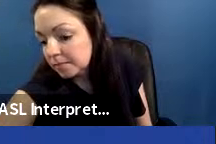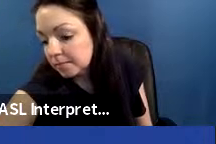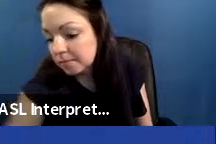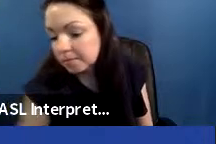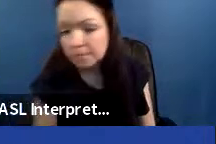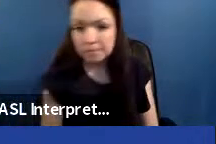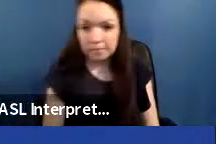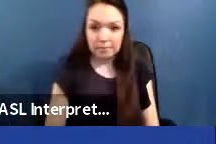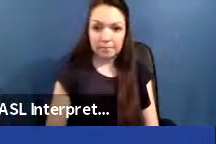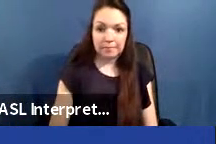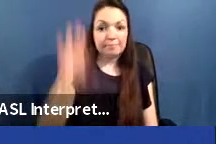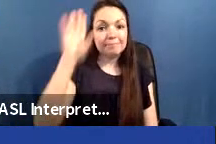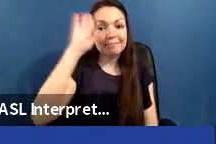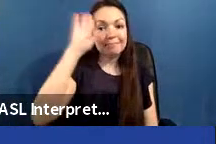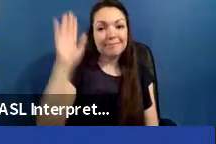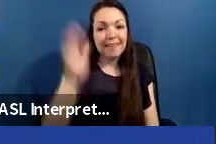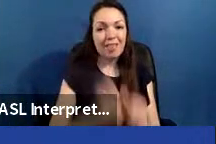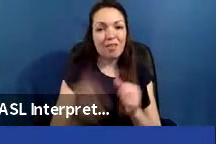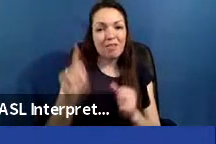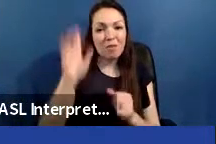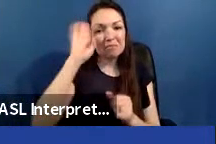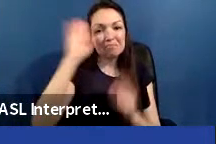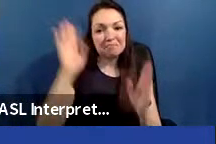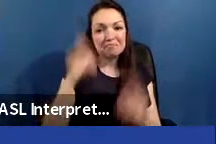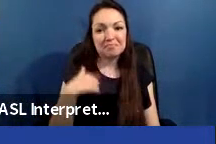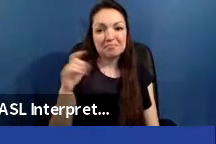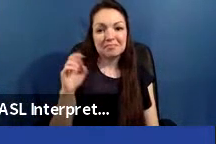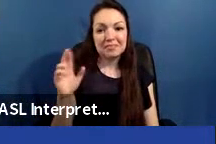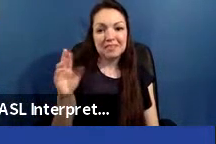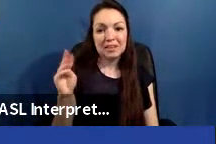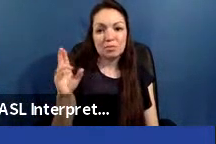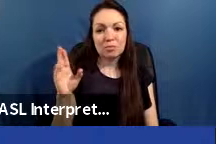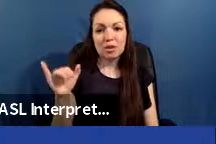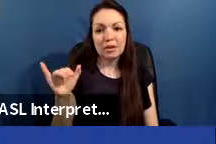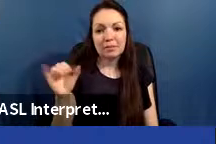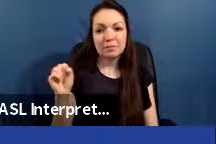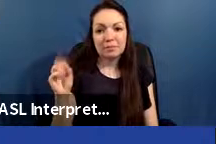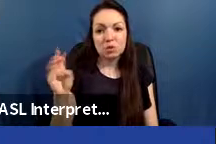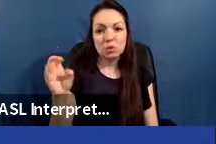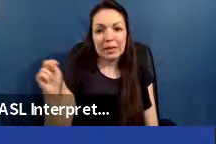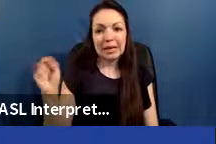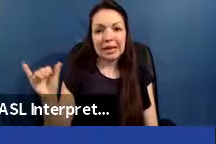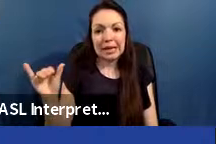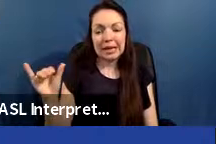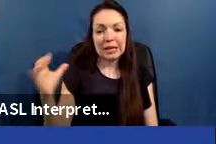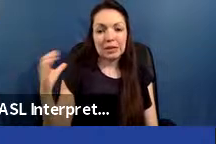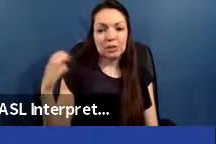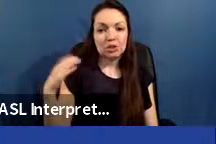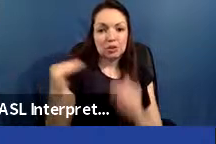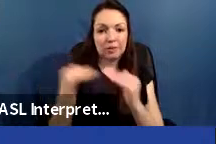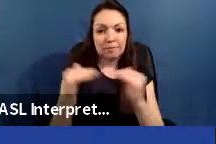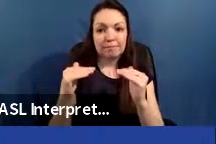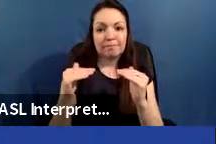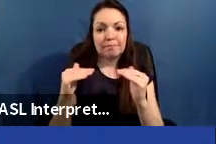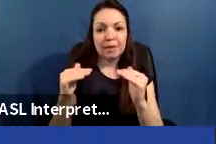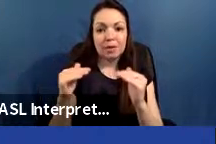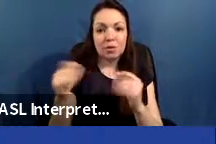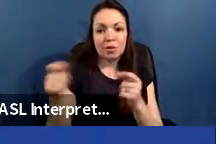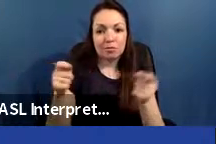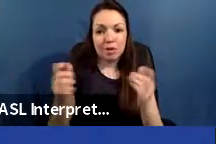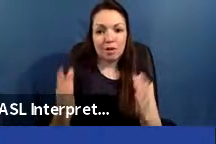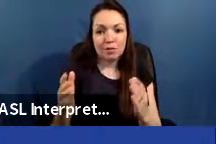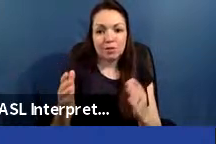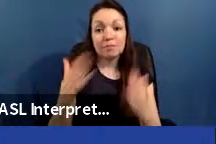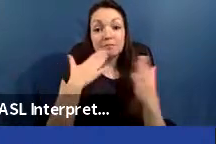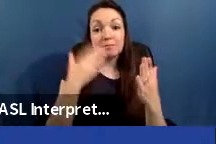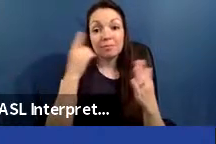Hello, everyone. I'm Dr. Maurice Sweeney, Chief Equity Officer here in Chicago Public Schools. Thank you all for joining us, and I want to turn it